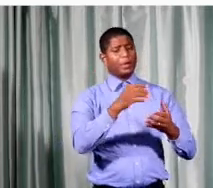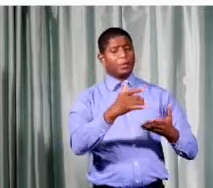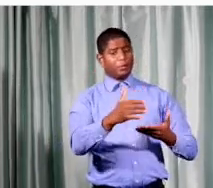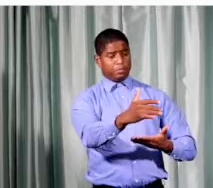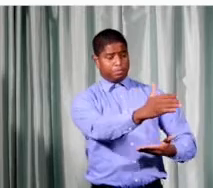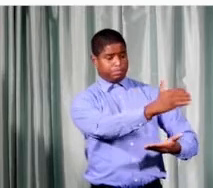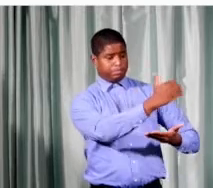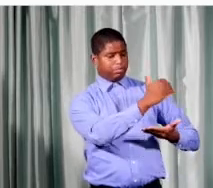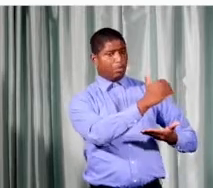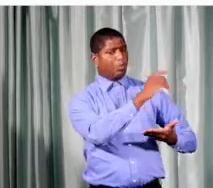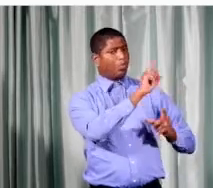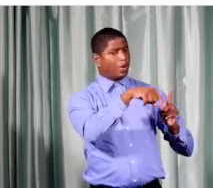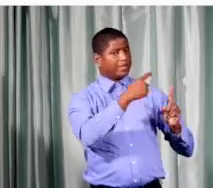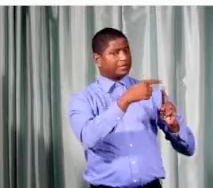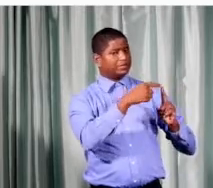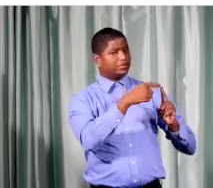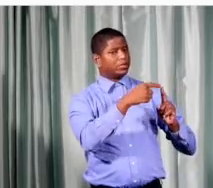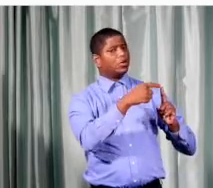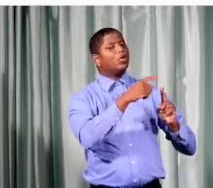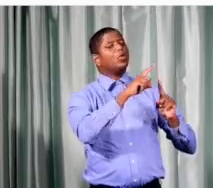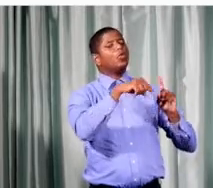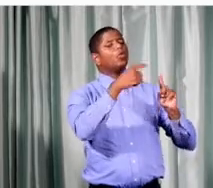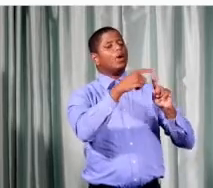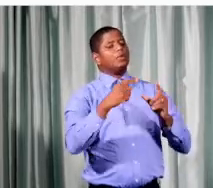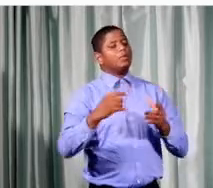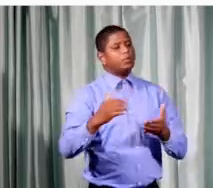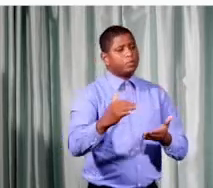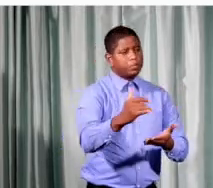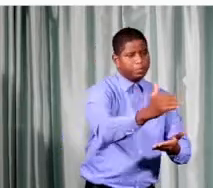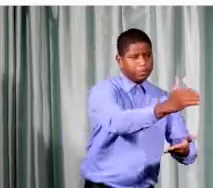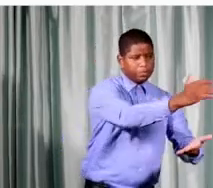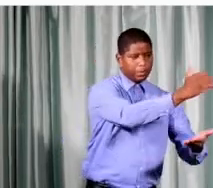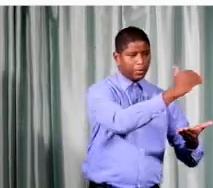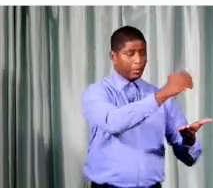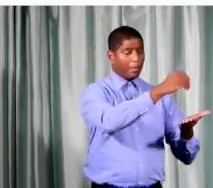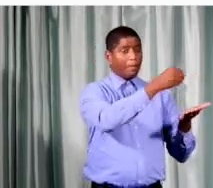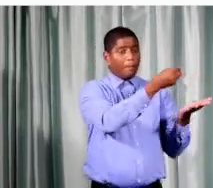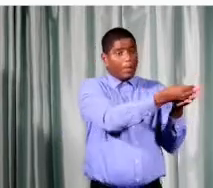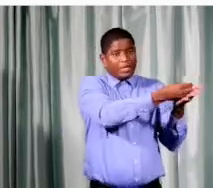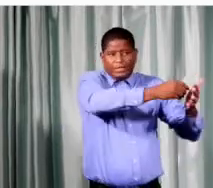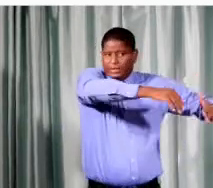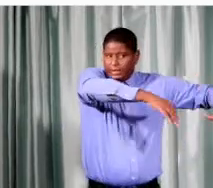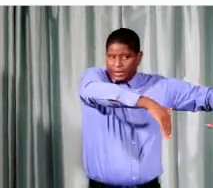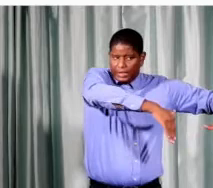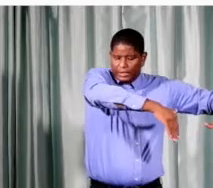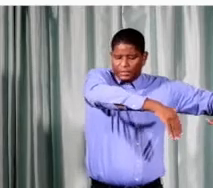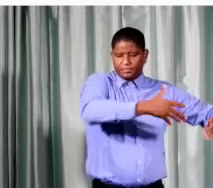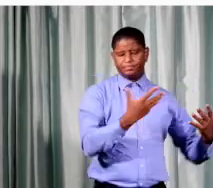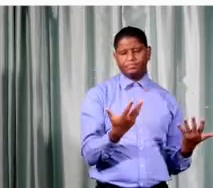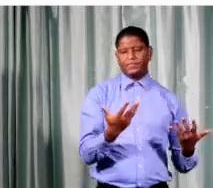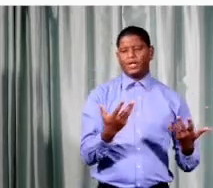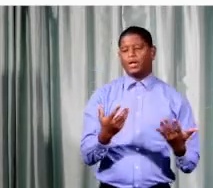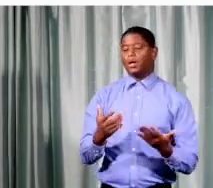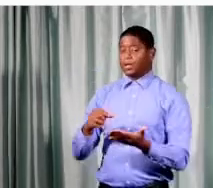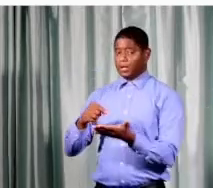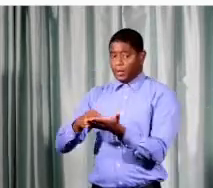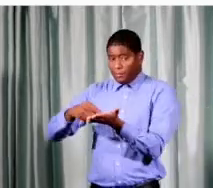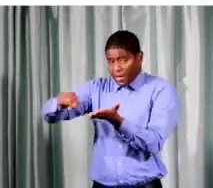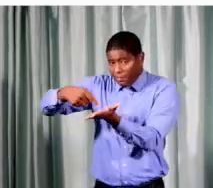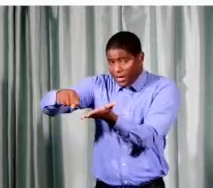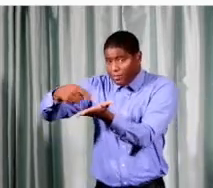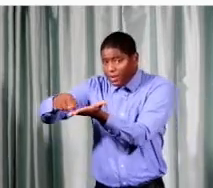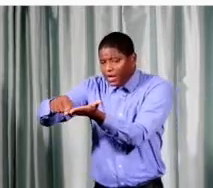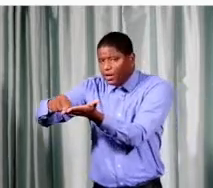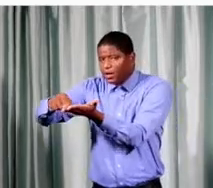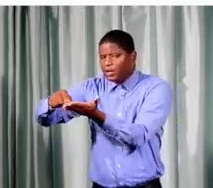Expenses are recorded when they're incurred. The expense part is easier to explain for you. We know